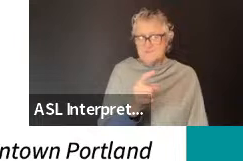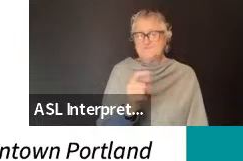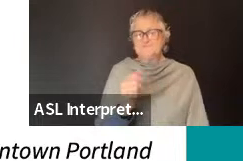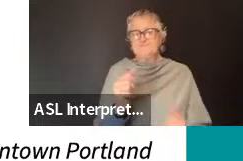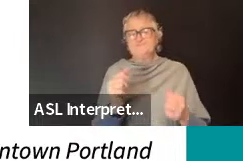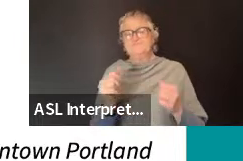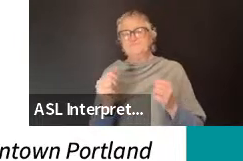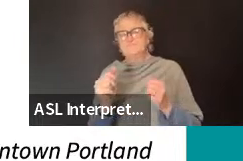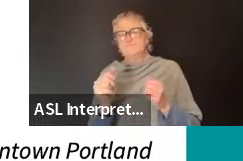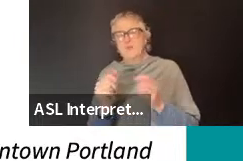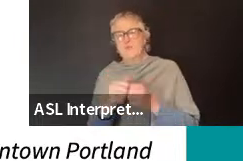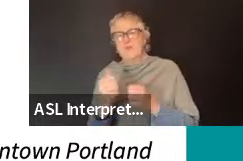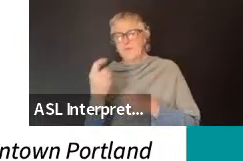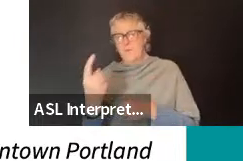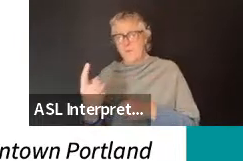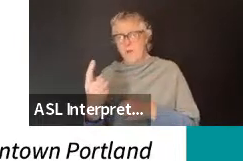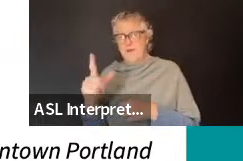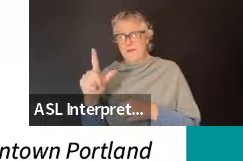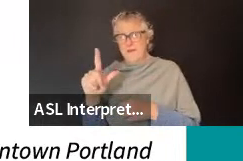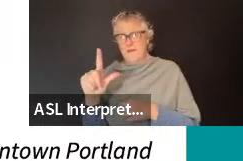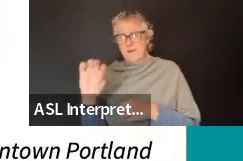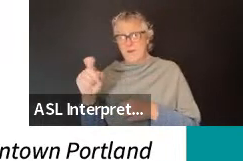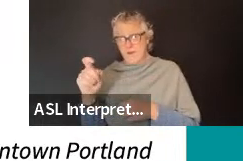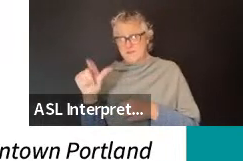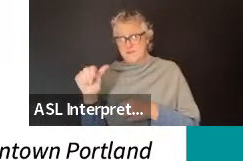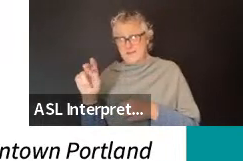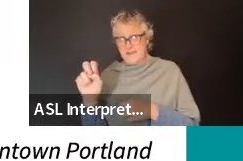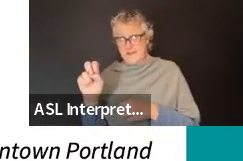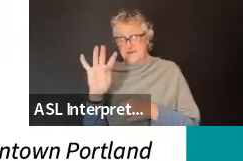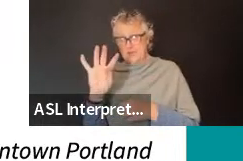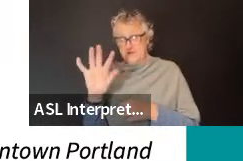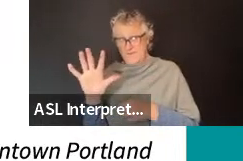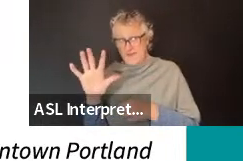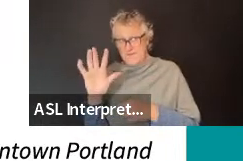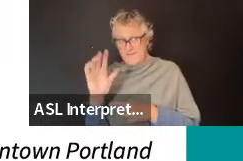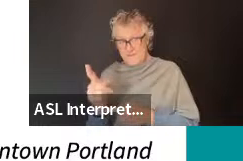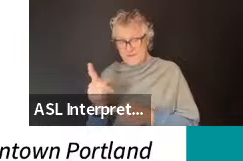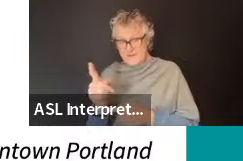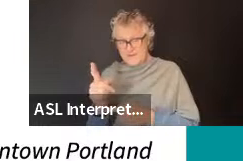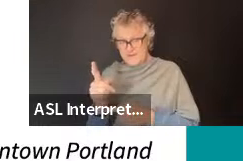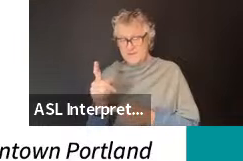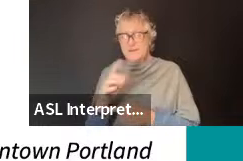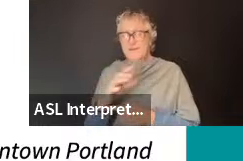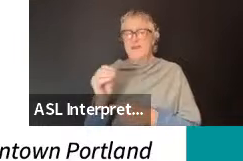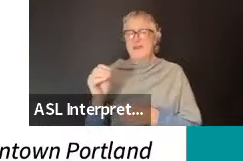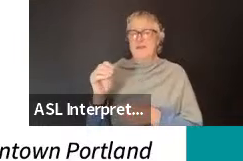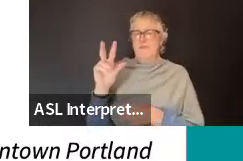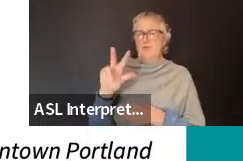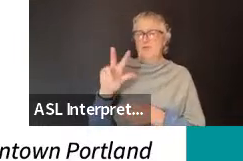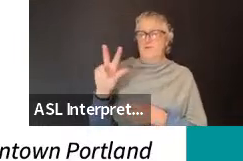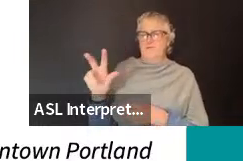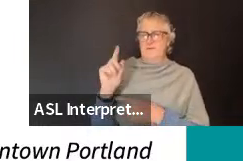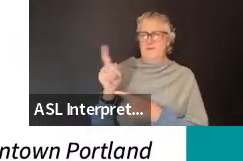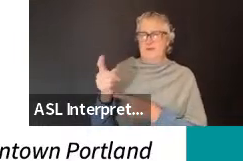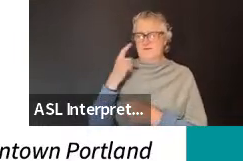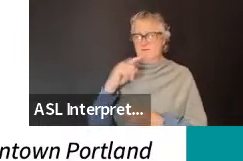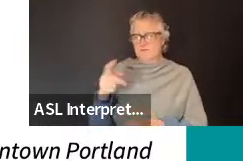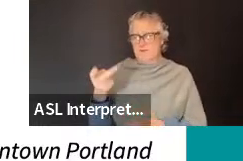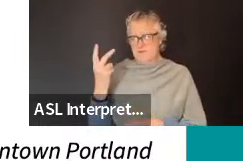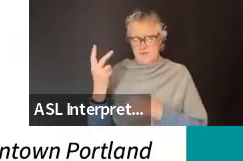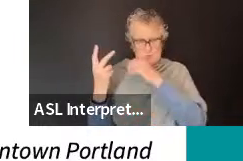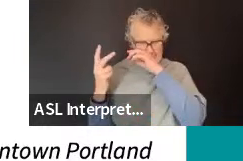minutes with the one auxiliary lane in the modified locally preferred alternative, and 33 minutes with